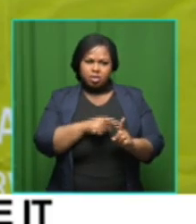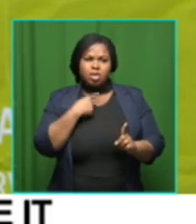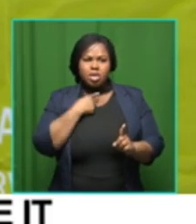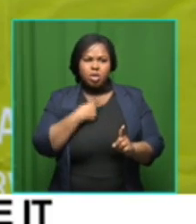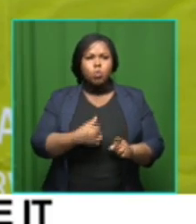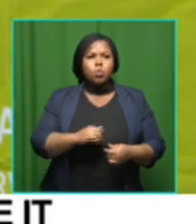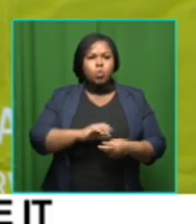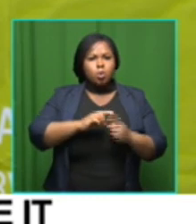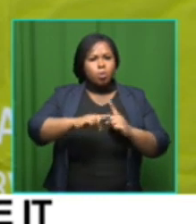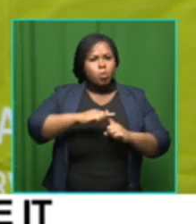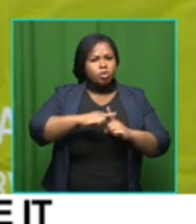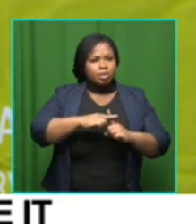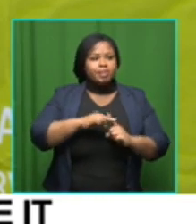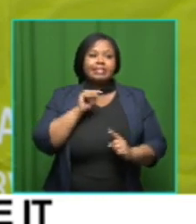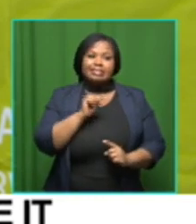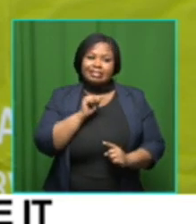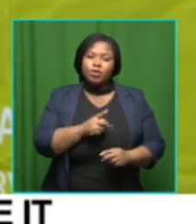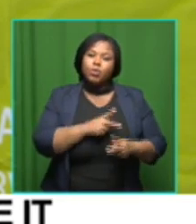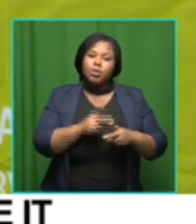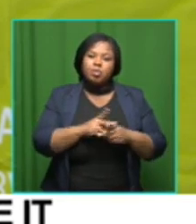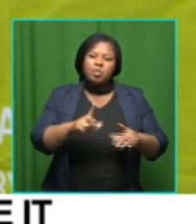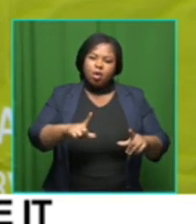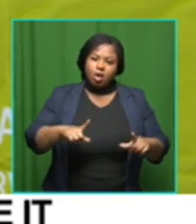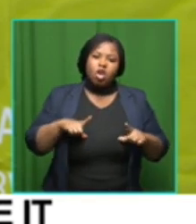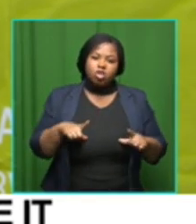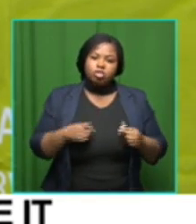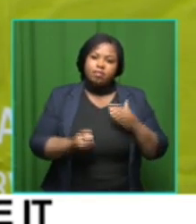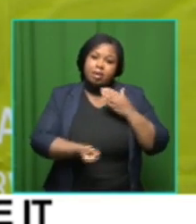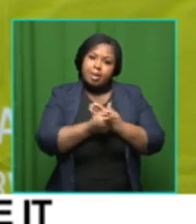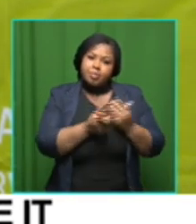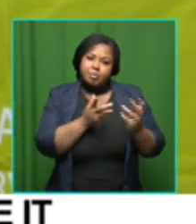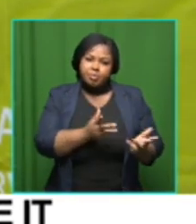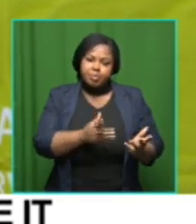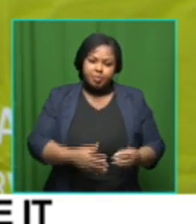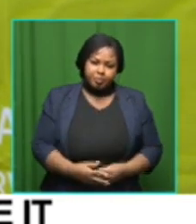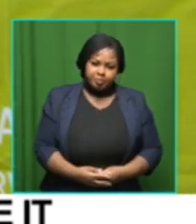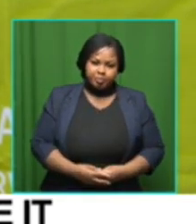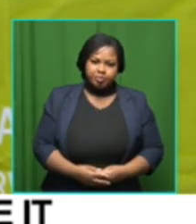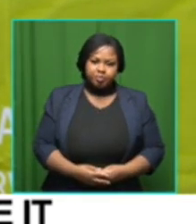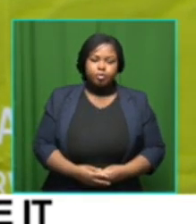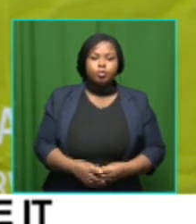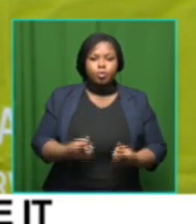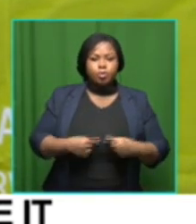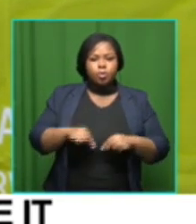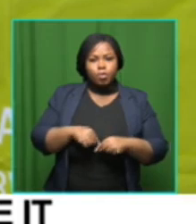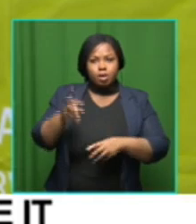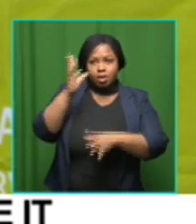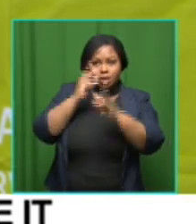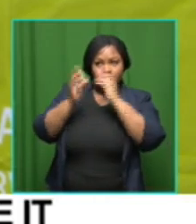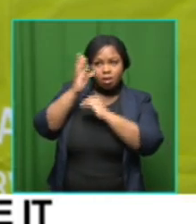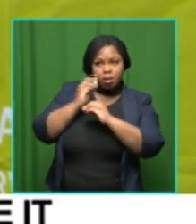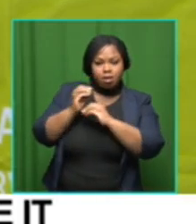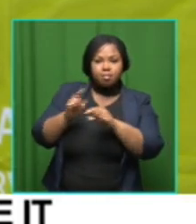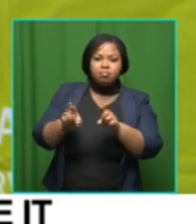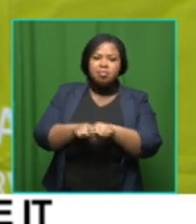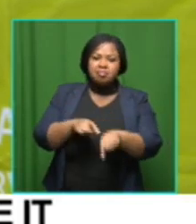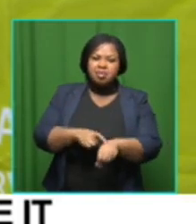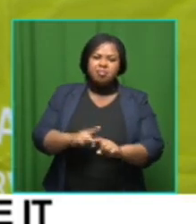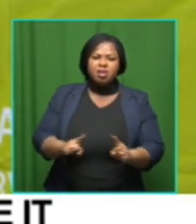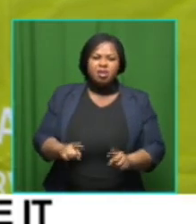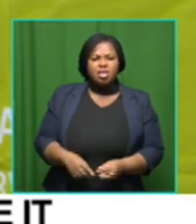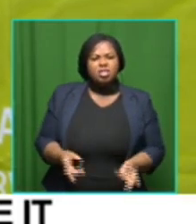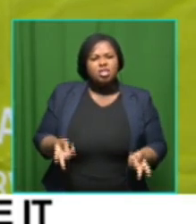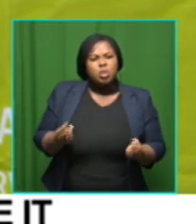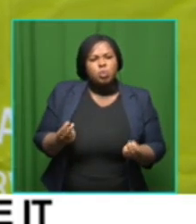treated. So we are preparing for that kind of situation. So we take lessons, but we think that this disease is so